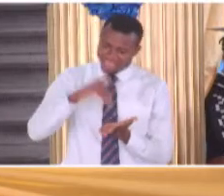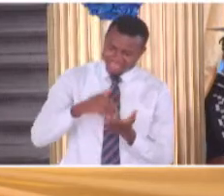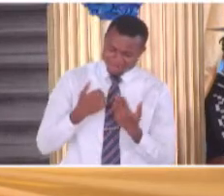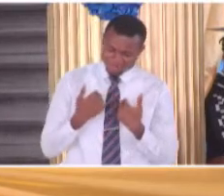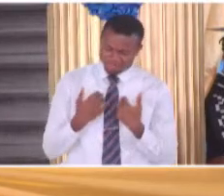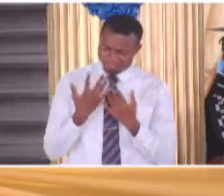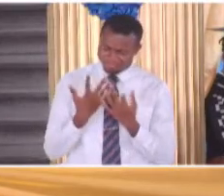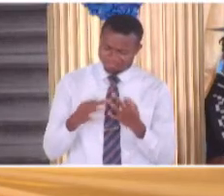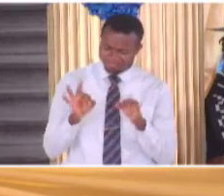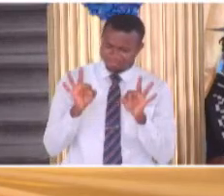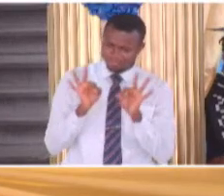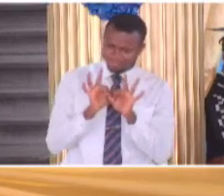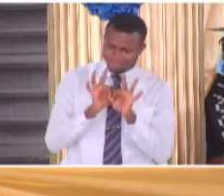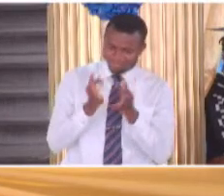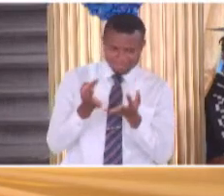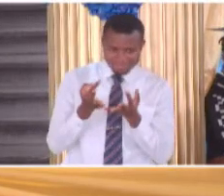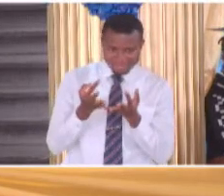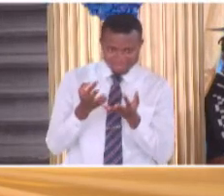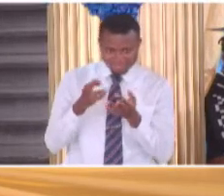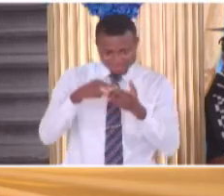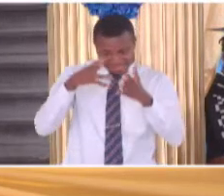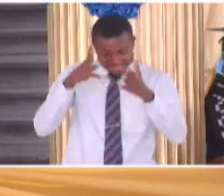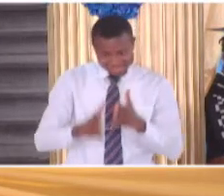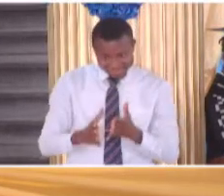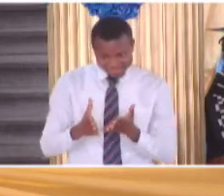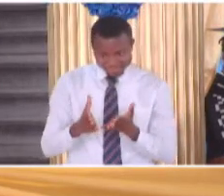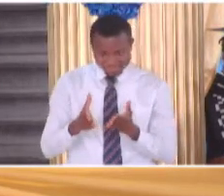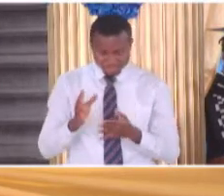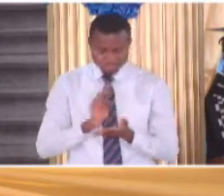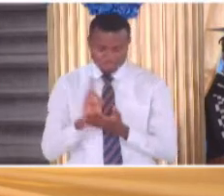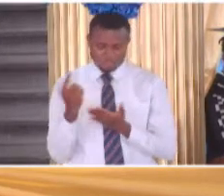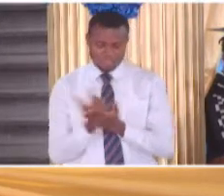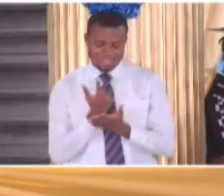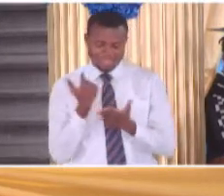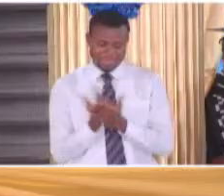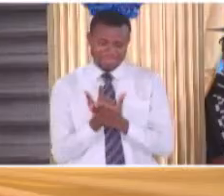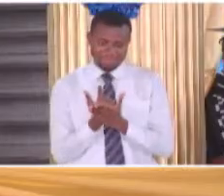of the Convocation representatives on the University of Ghana Governing Council.